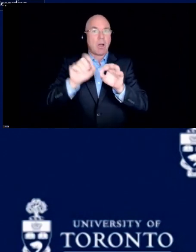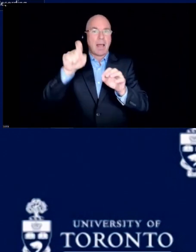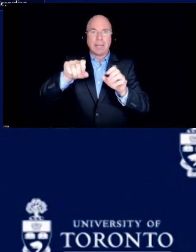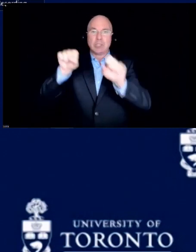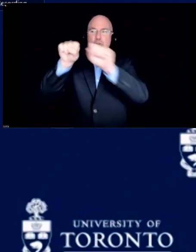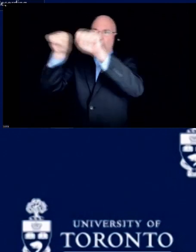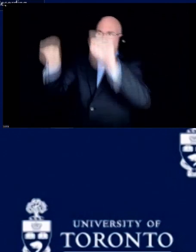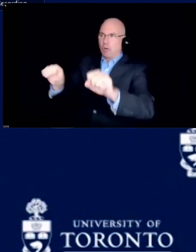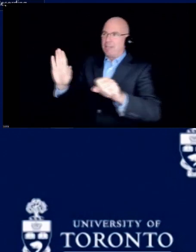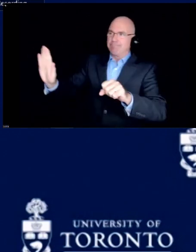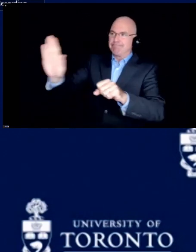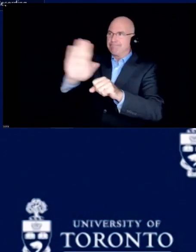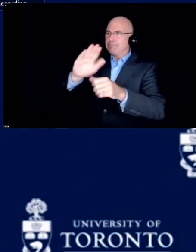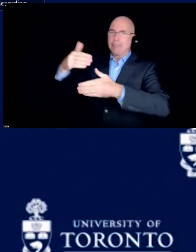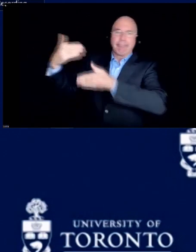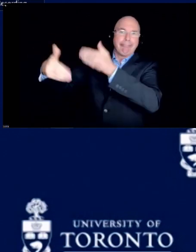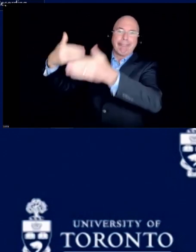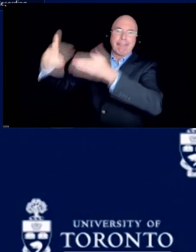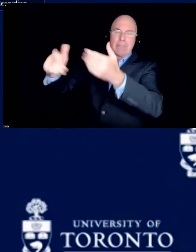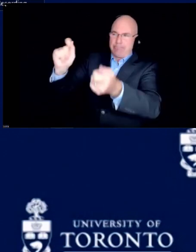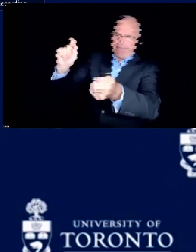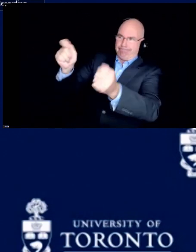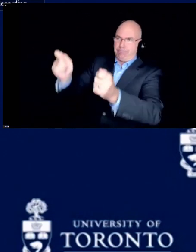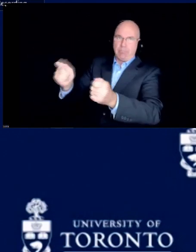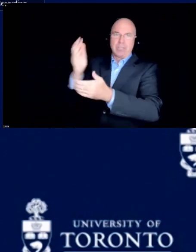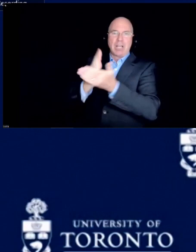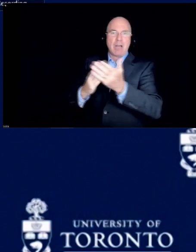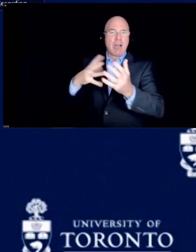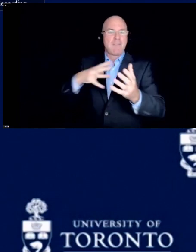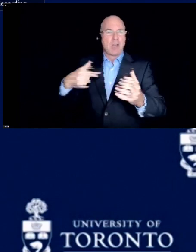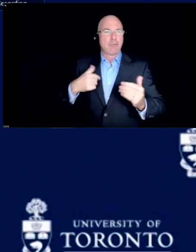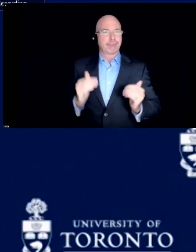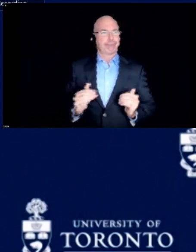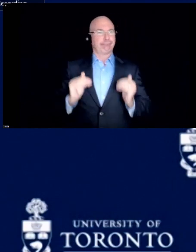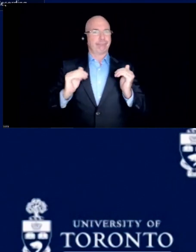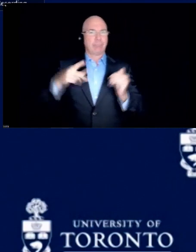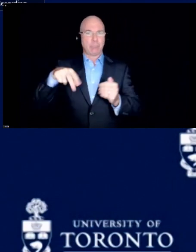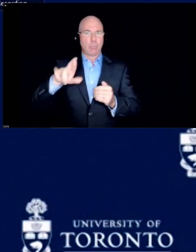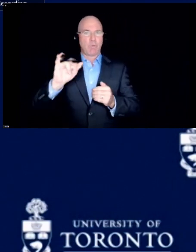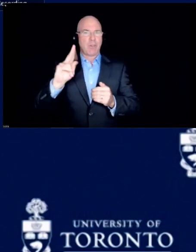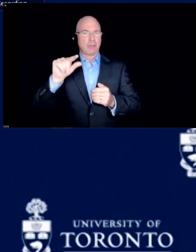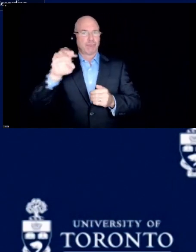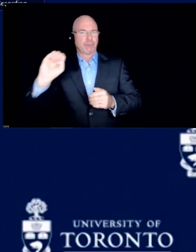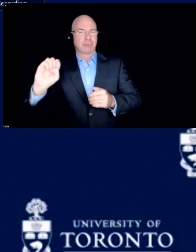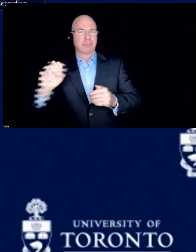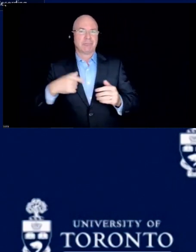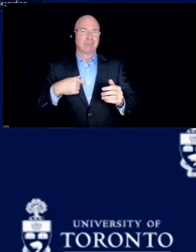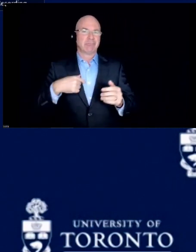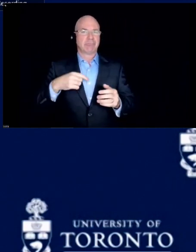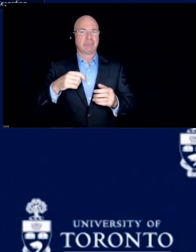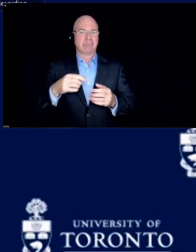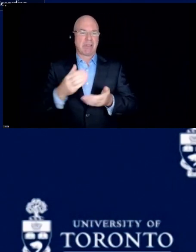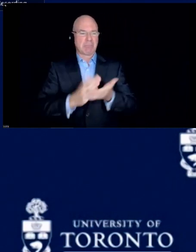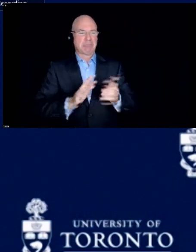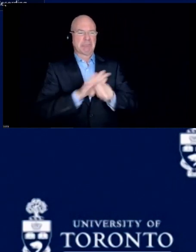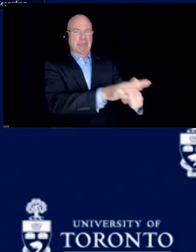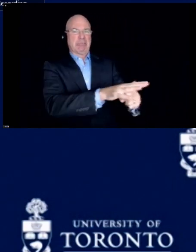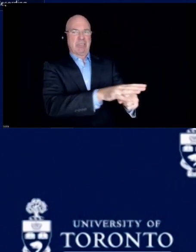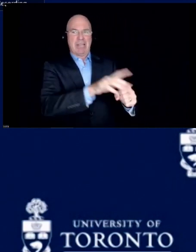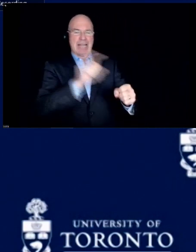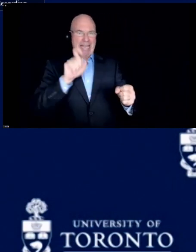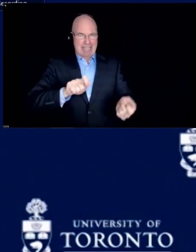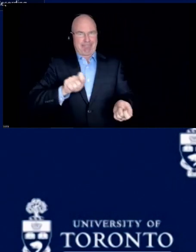structural normativity of certain forms of privilege and marginalization, and to embrace how discomfort can in fact